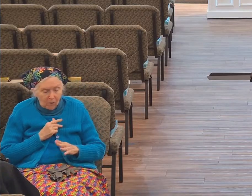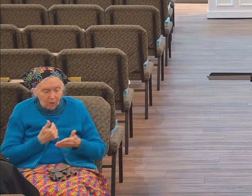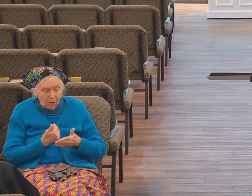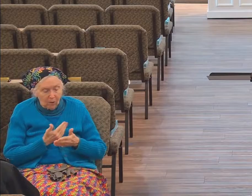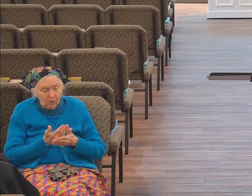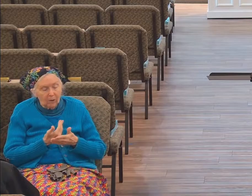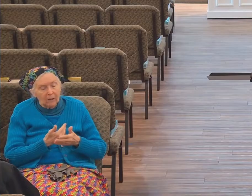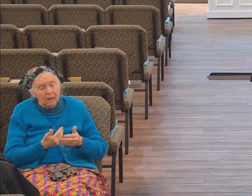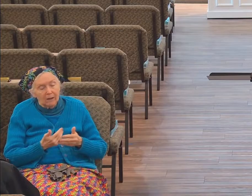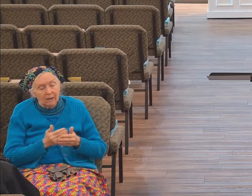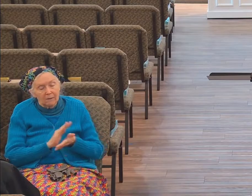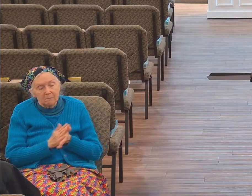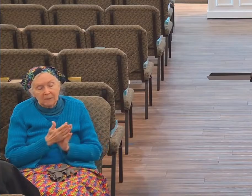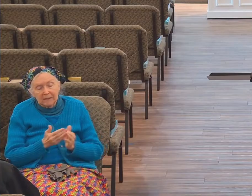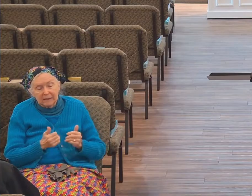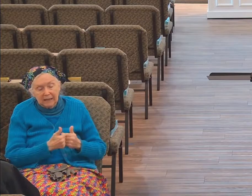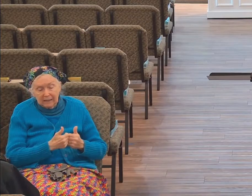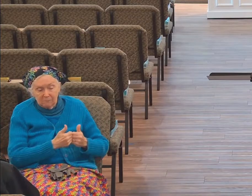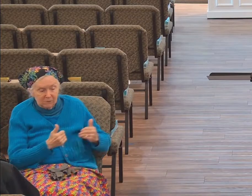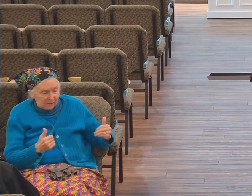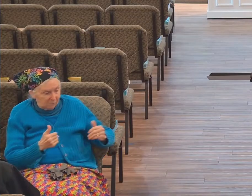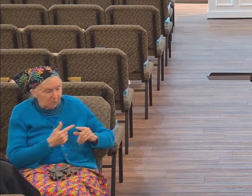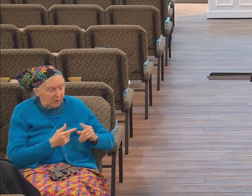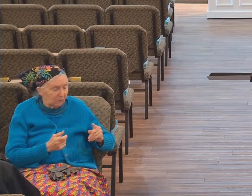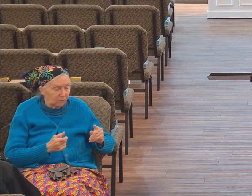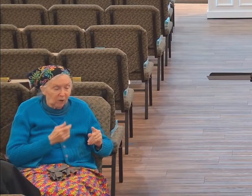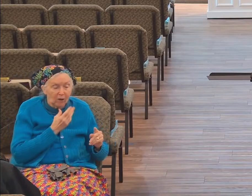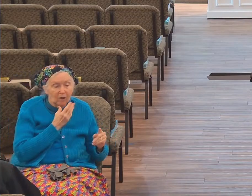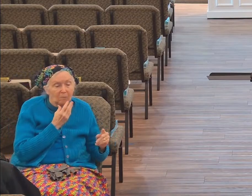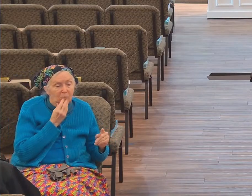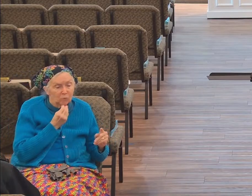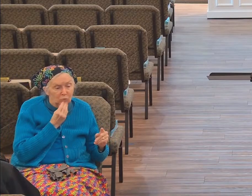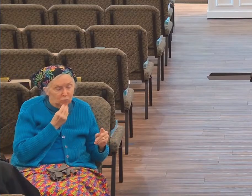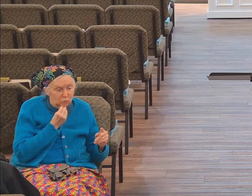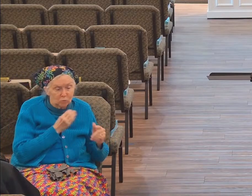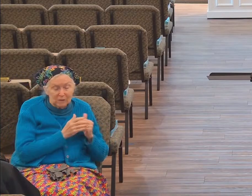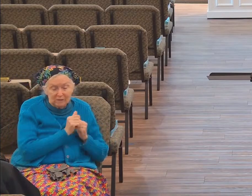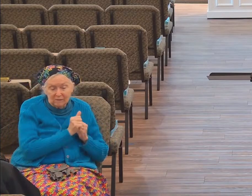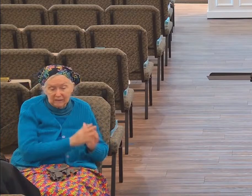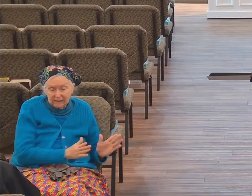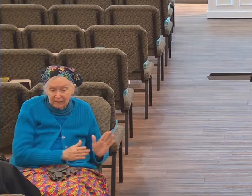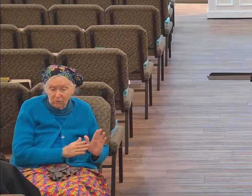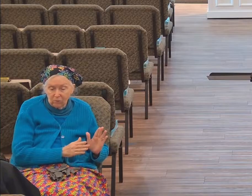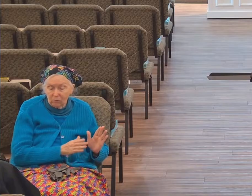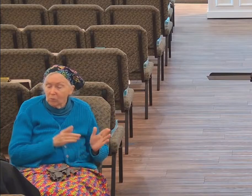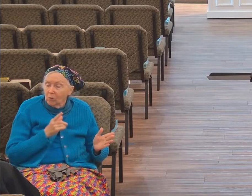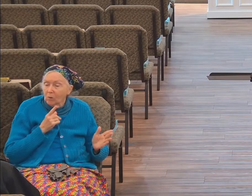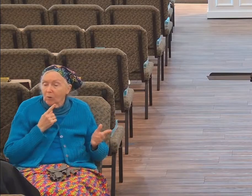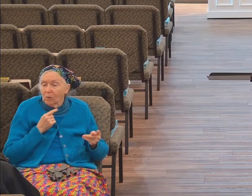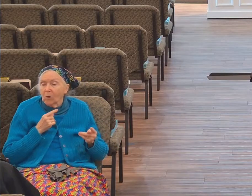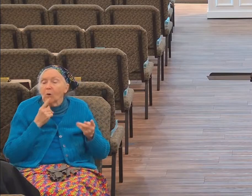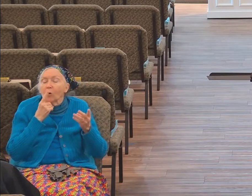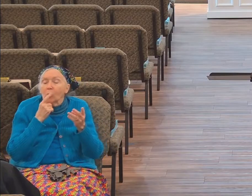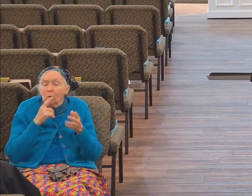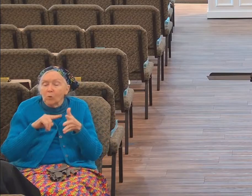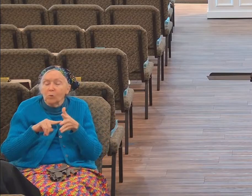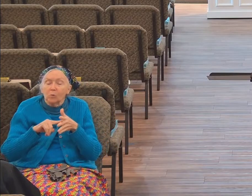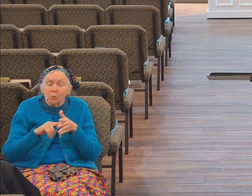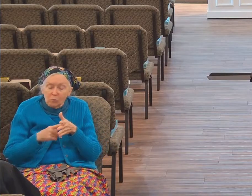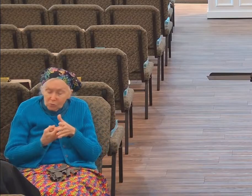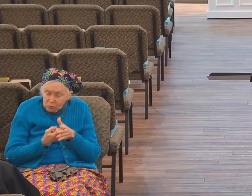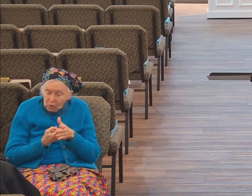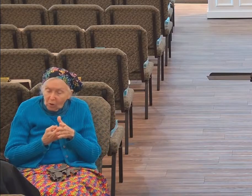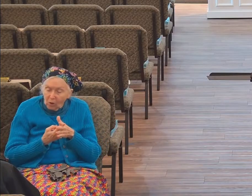mob? When they all went through there, to Thessalonica, you